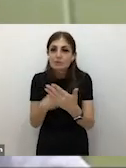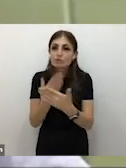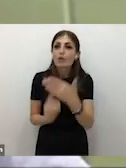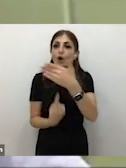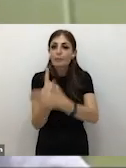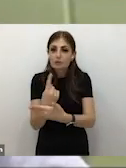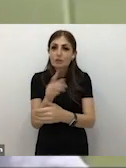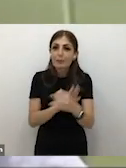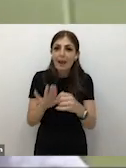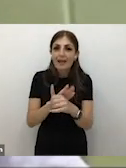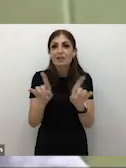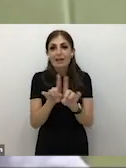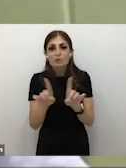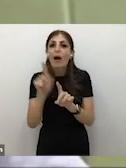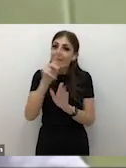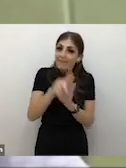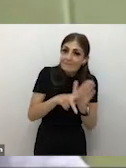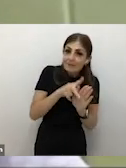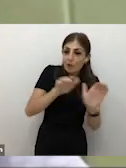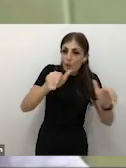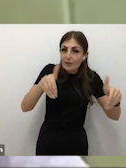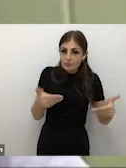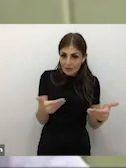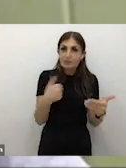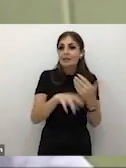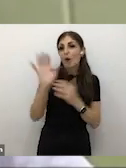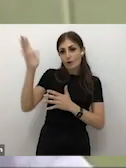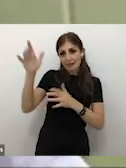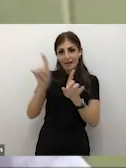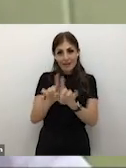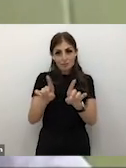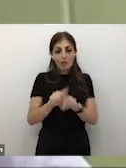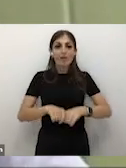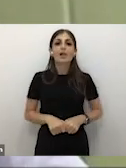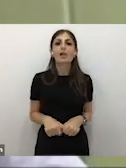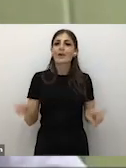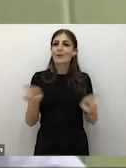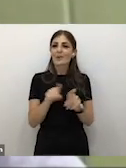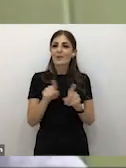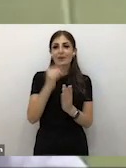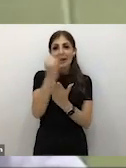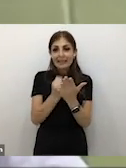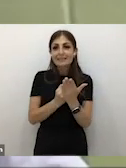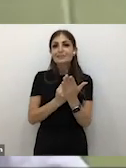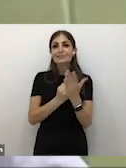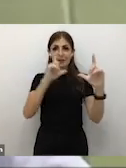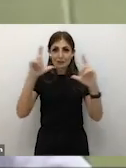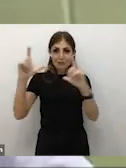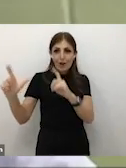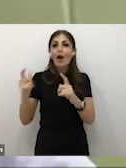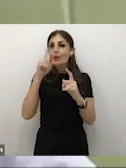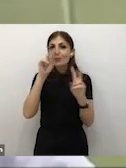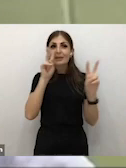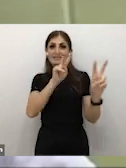page. There is a video introduction to this program in Auslan. There's also an illustrated guide to the program that I mentioned